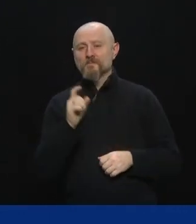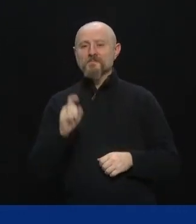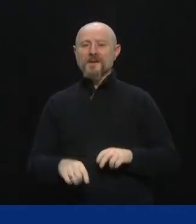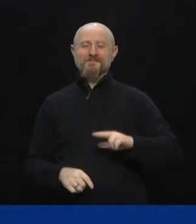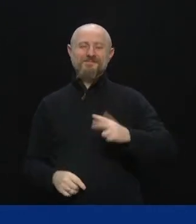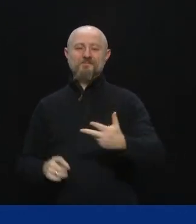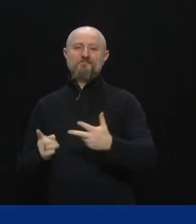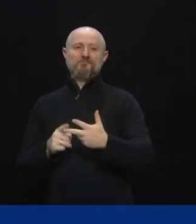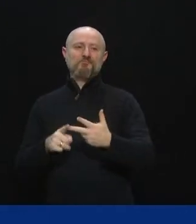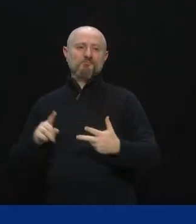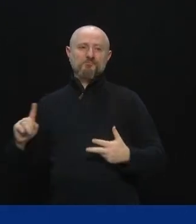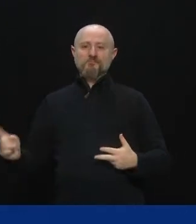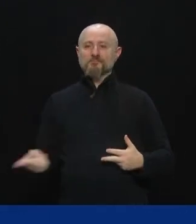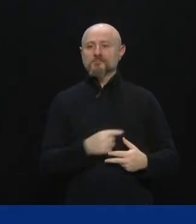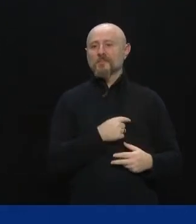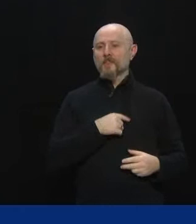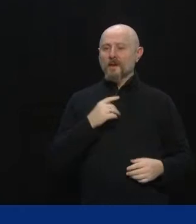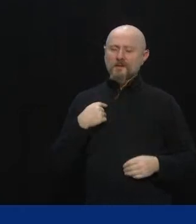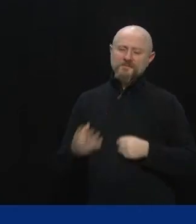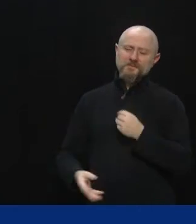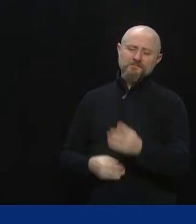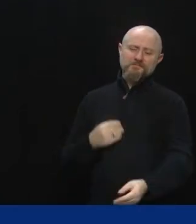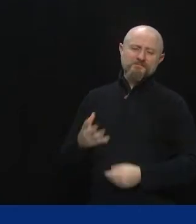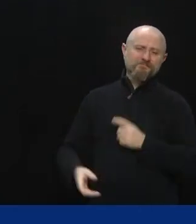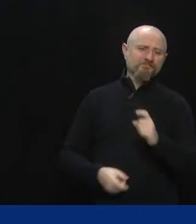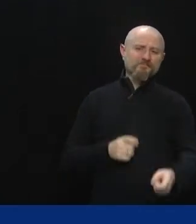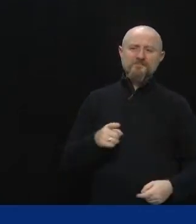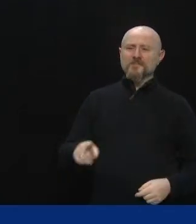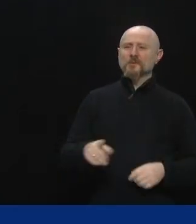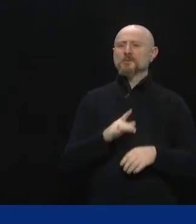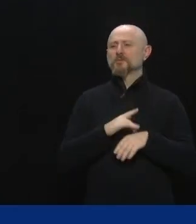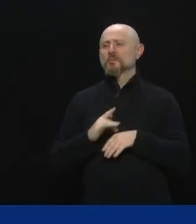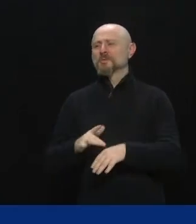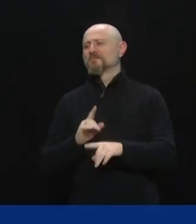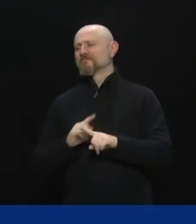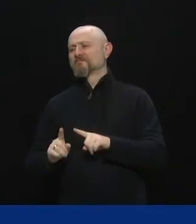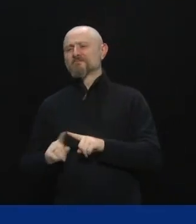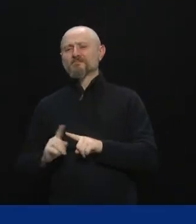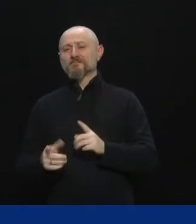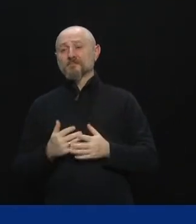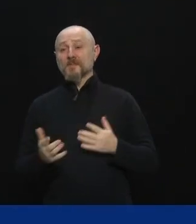Got all the supplies out them, the resources, told them they needed to do this. And so now we have